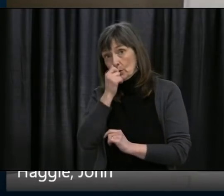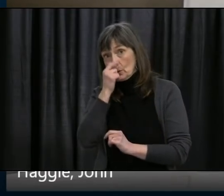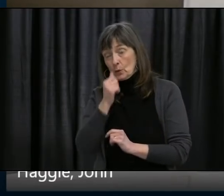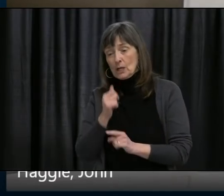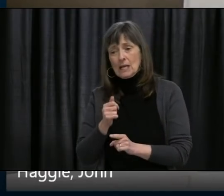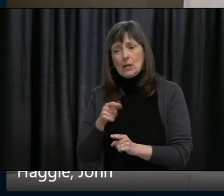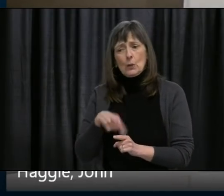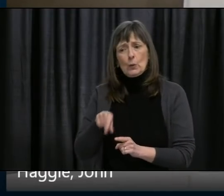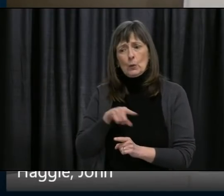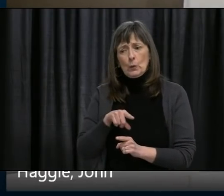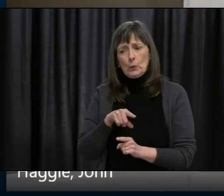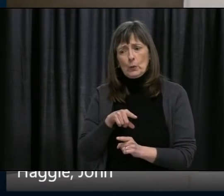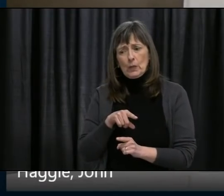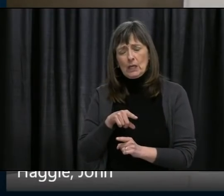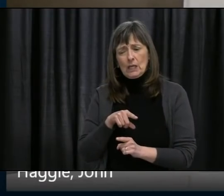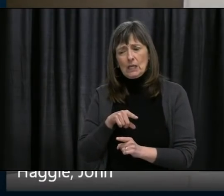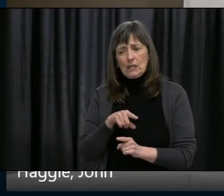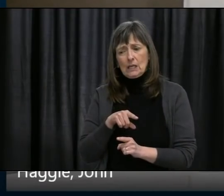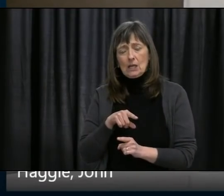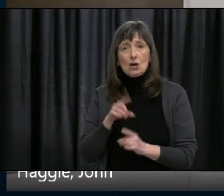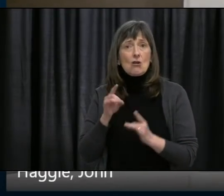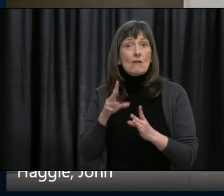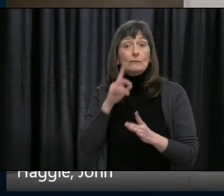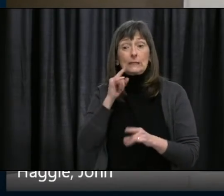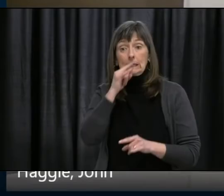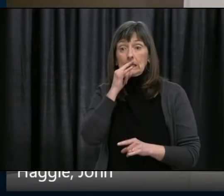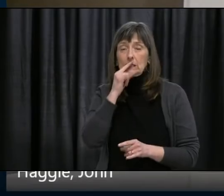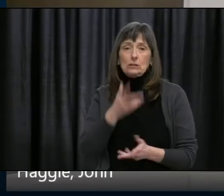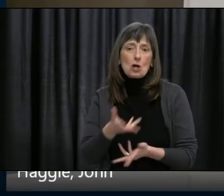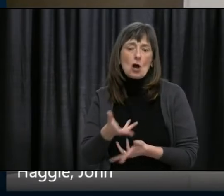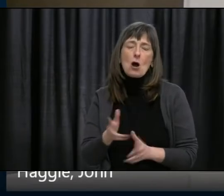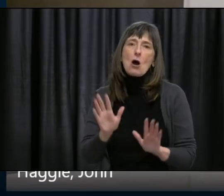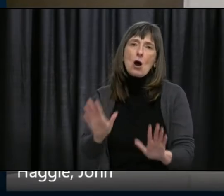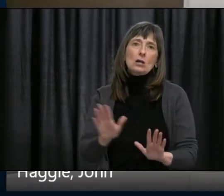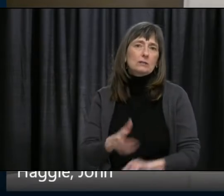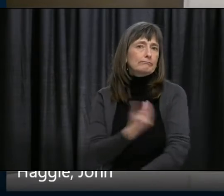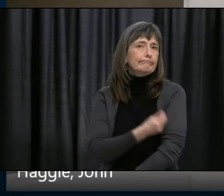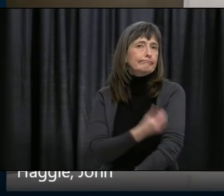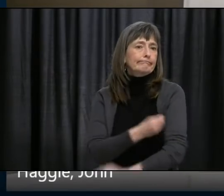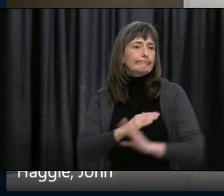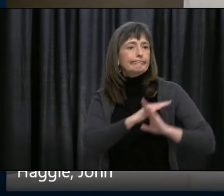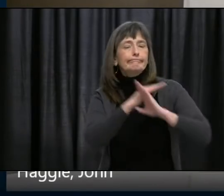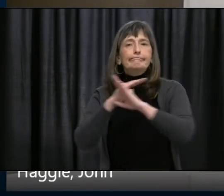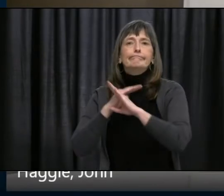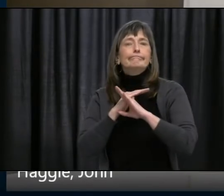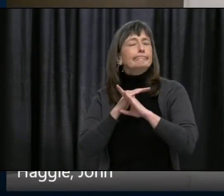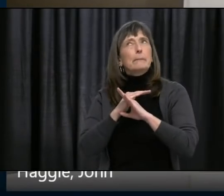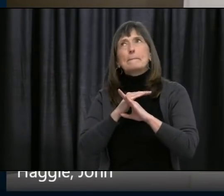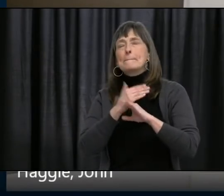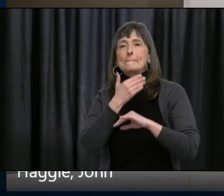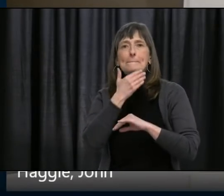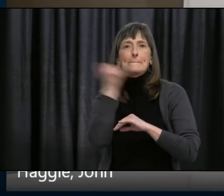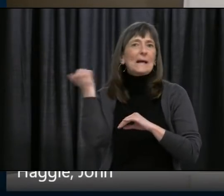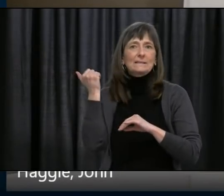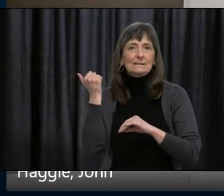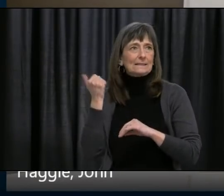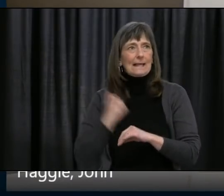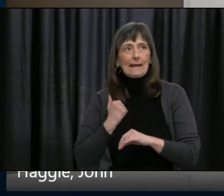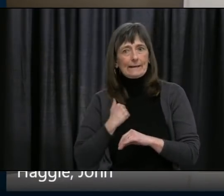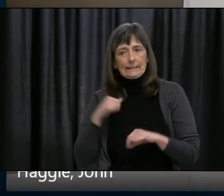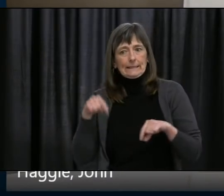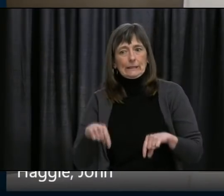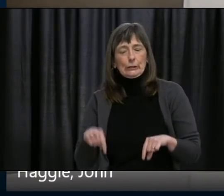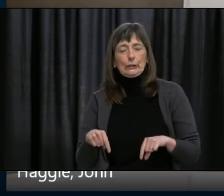adult vaccination rates in this province. We're great with our kids. We're one of the best in the country, if not the best in the developed world. But